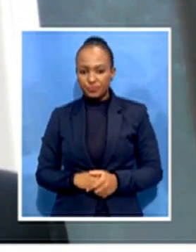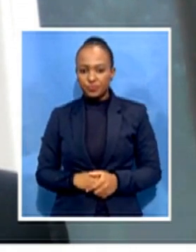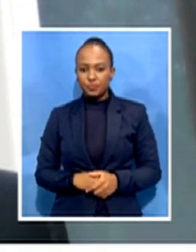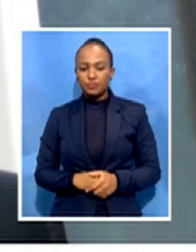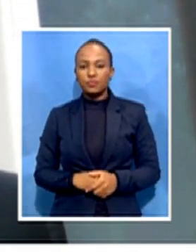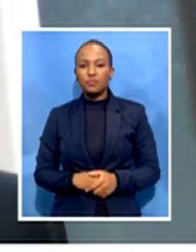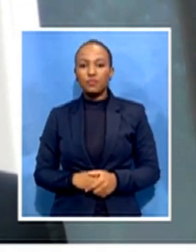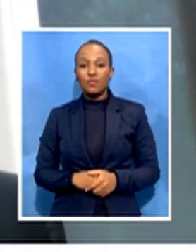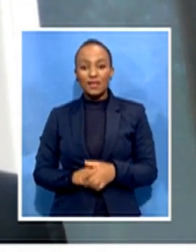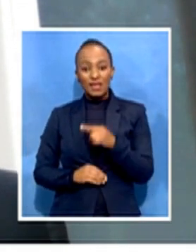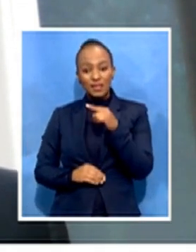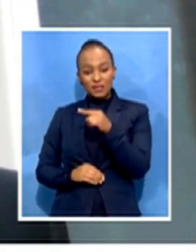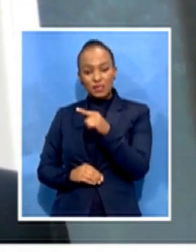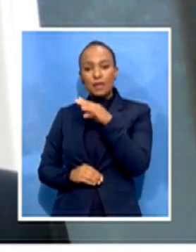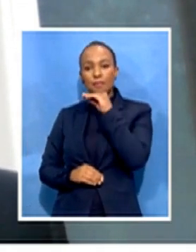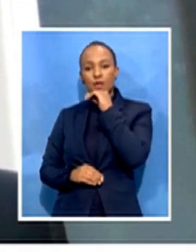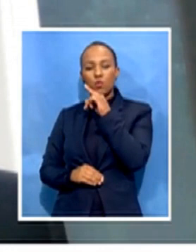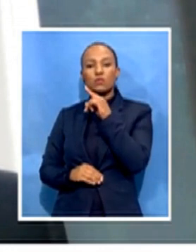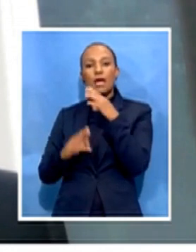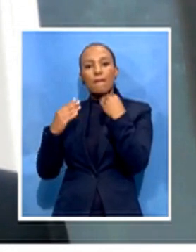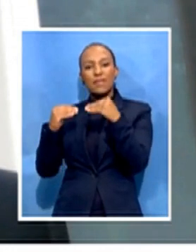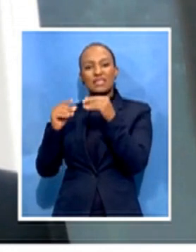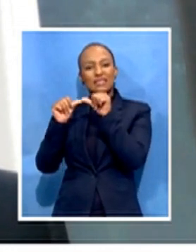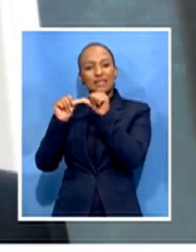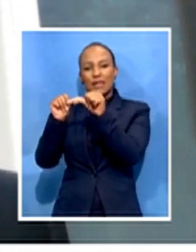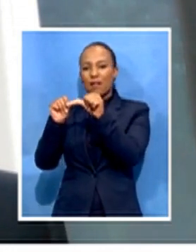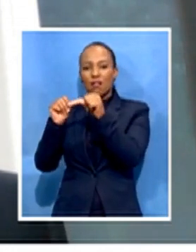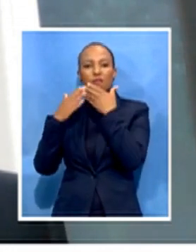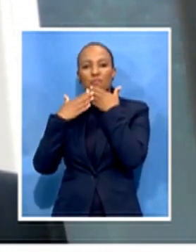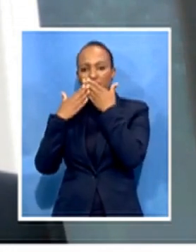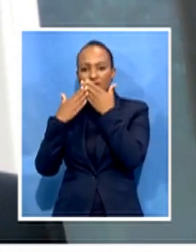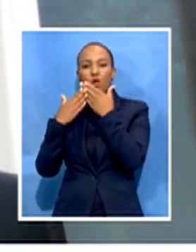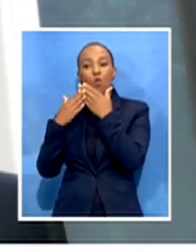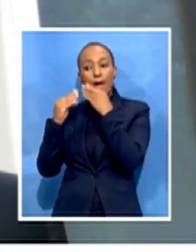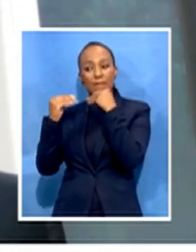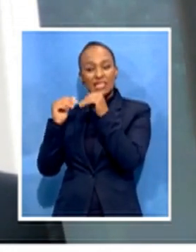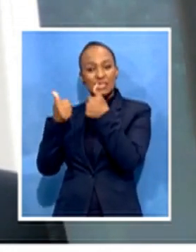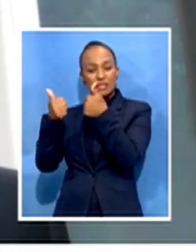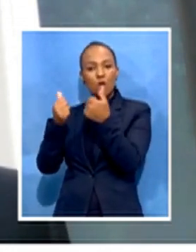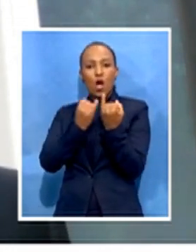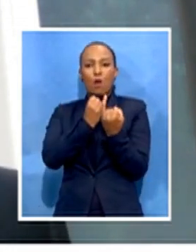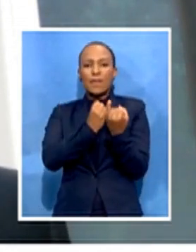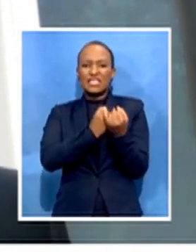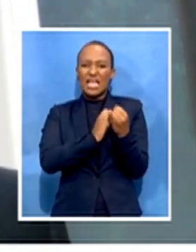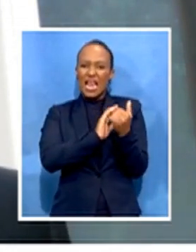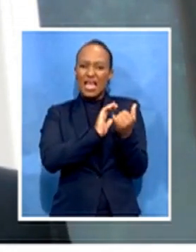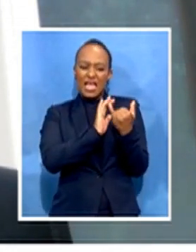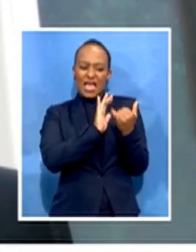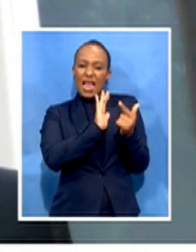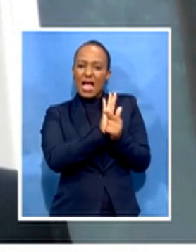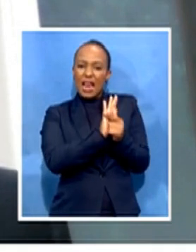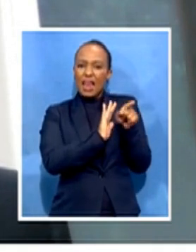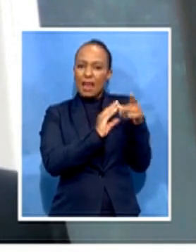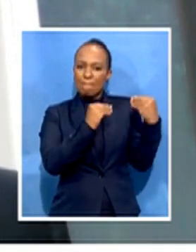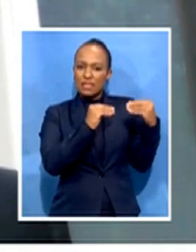unsustainable businesses, legitimate businesses, because of the competition that we're experiencing with the illicit economy. Various